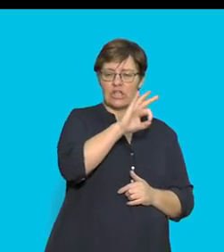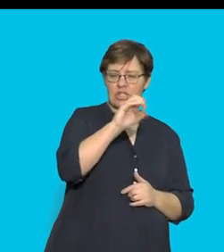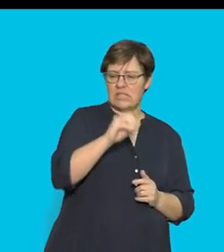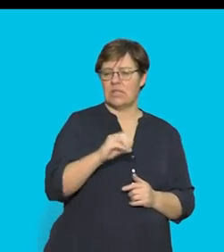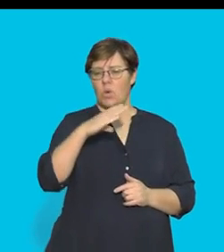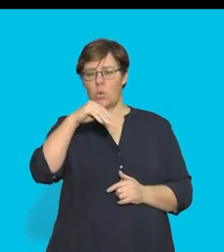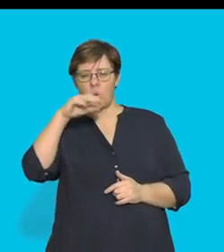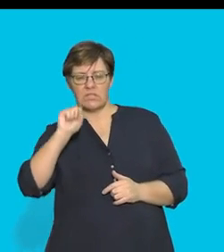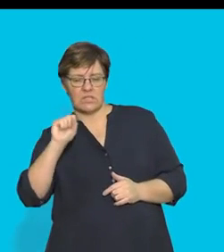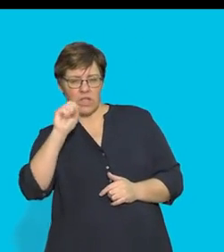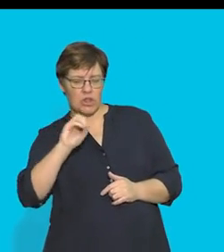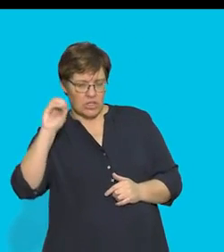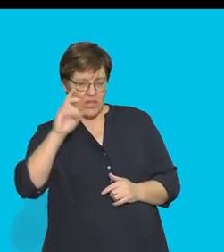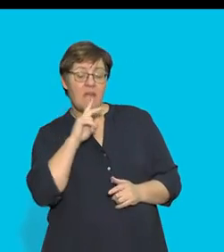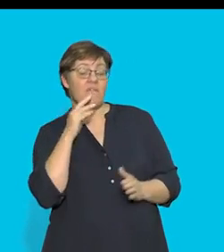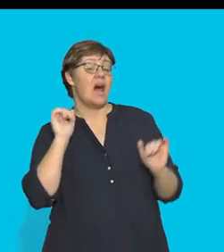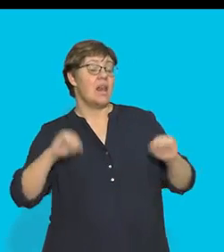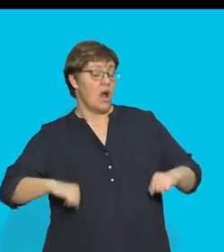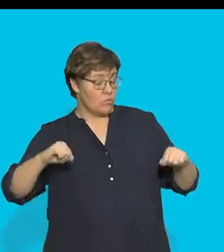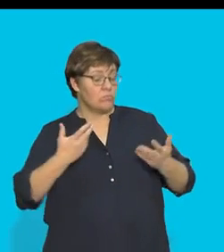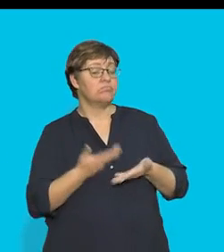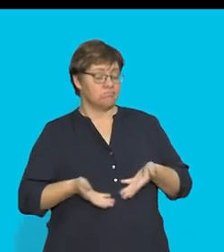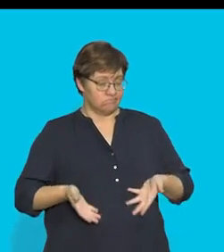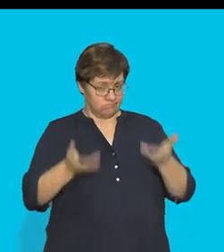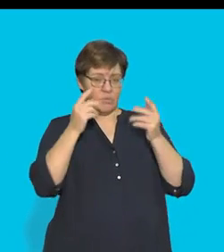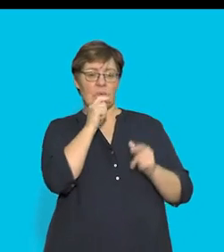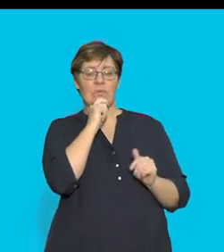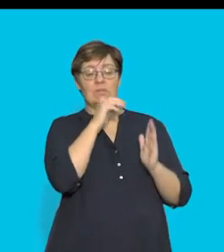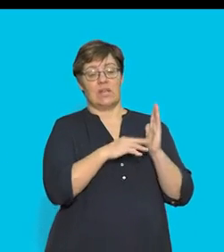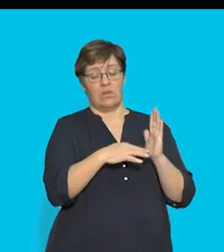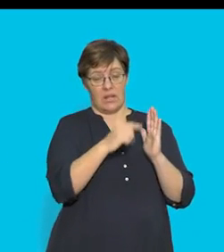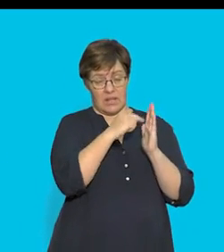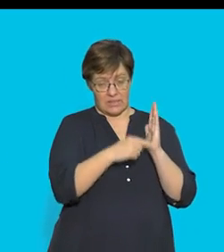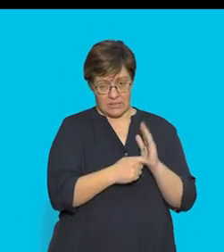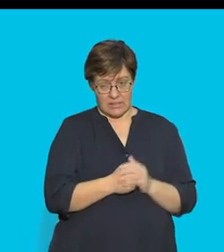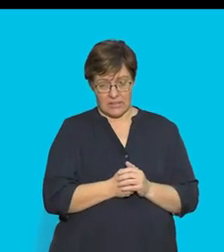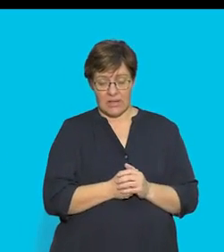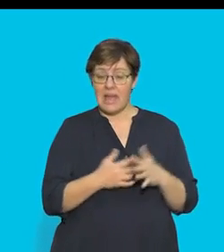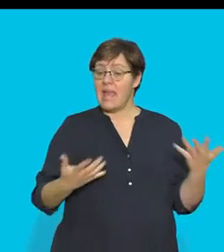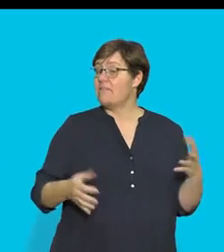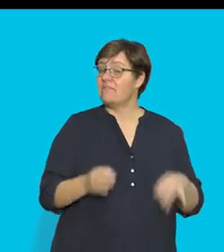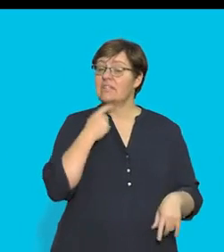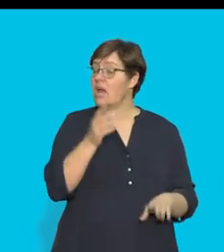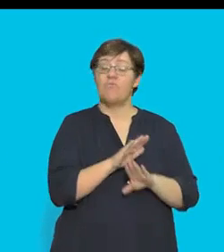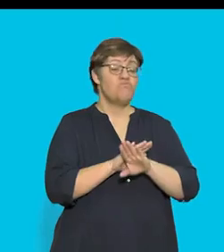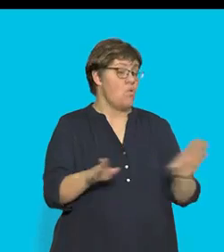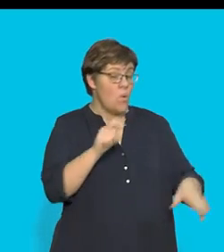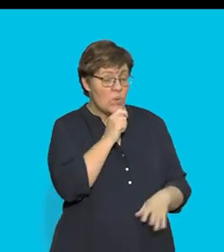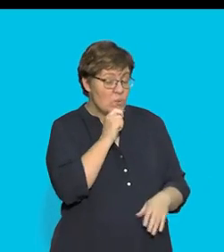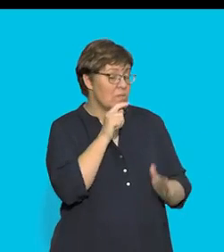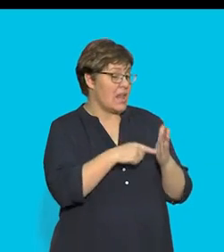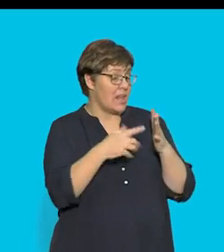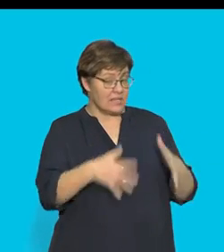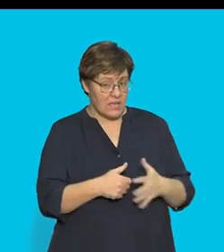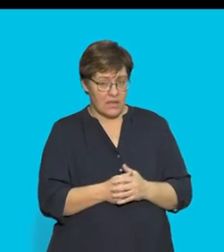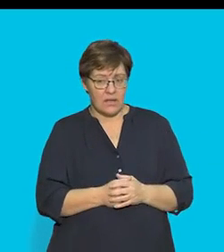allowed to use a calculator, you can go ahead and use a calculator for sine of 30. If the question says without a calculator, then you will have to